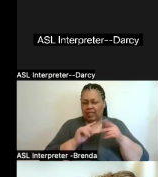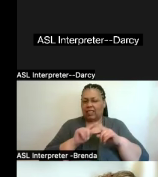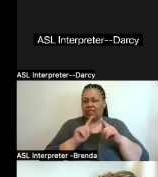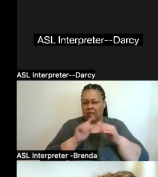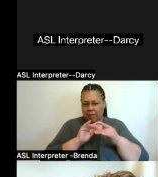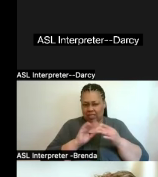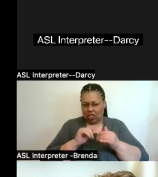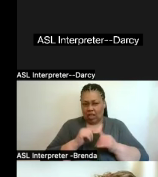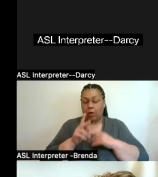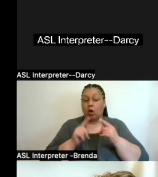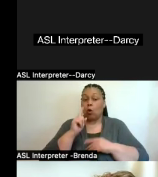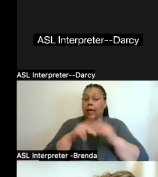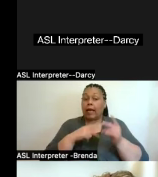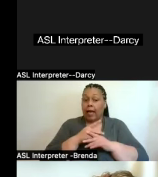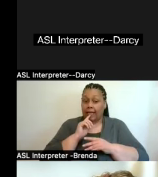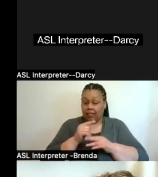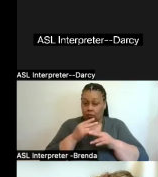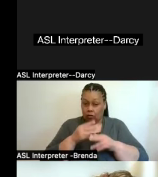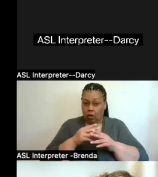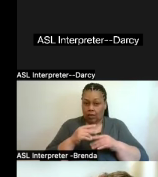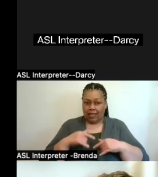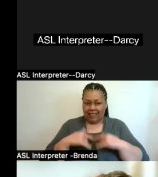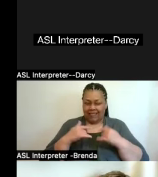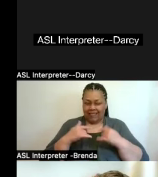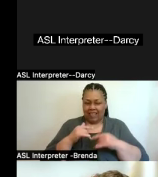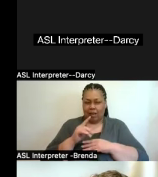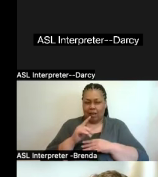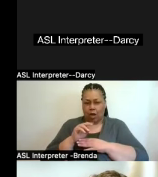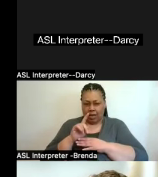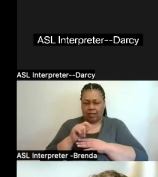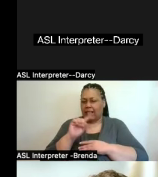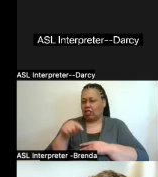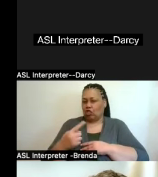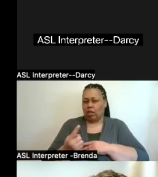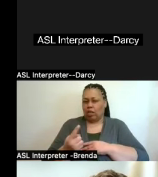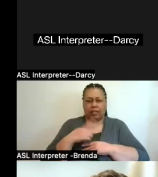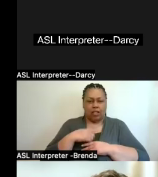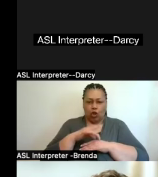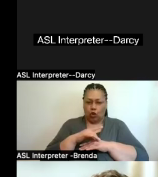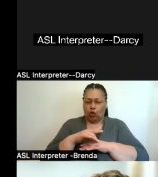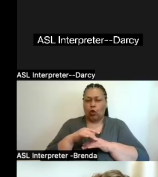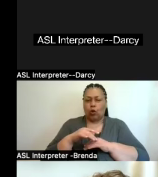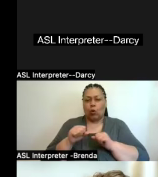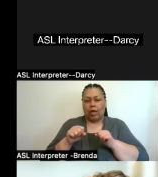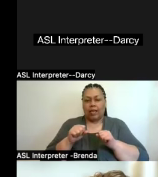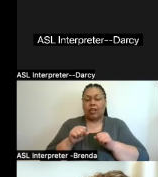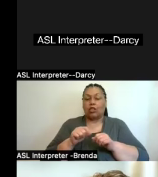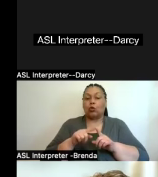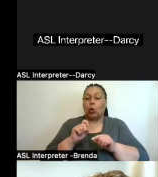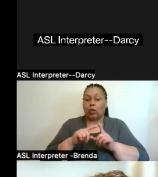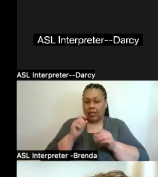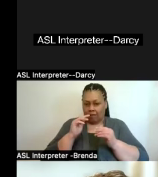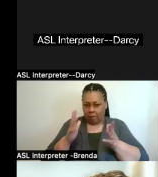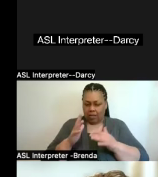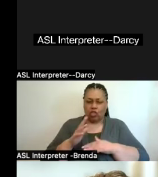One type is called the event product, which is just the earthquake source information. So it's magnitude and